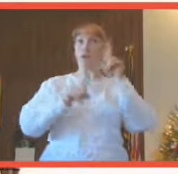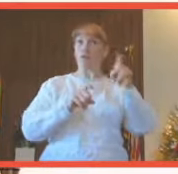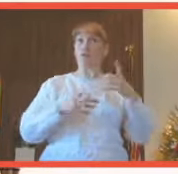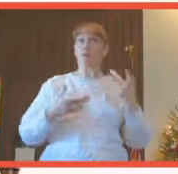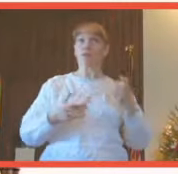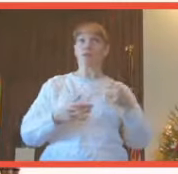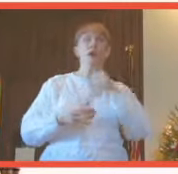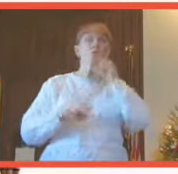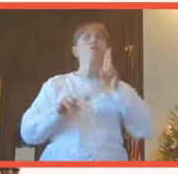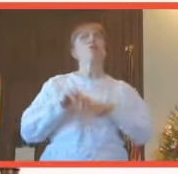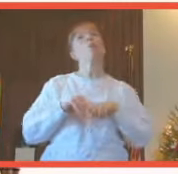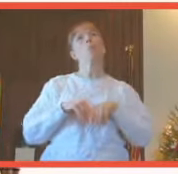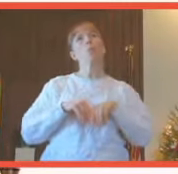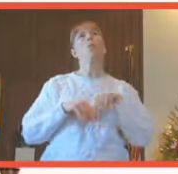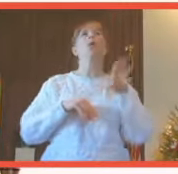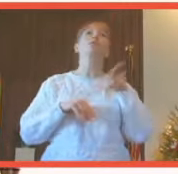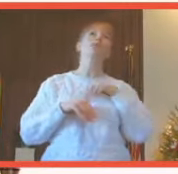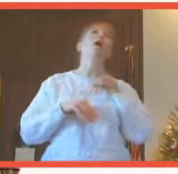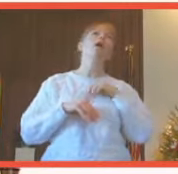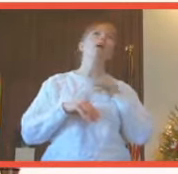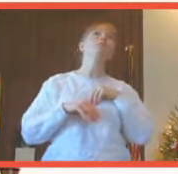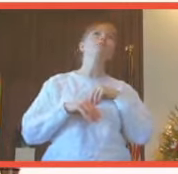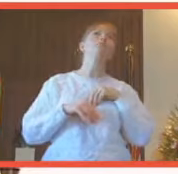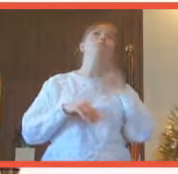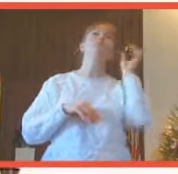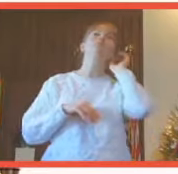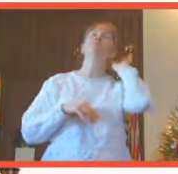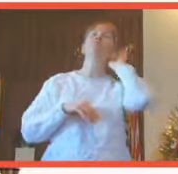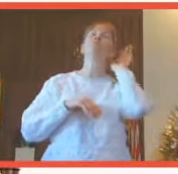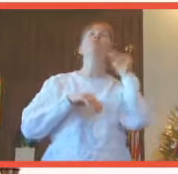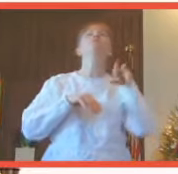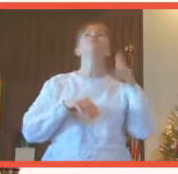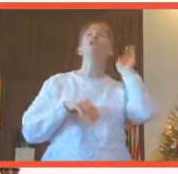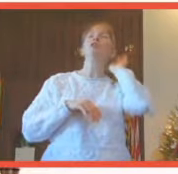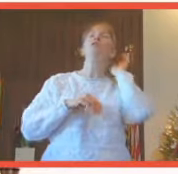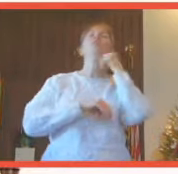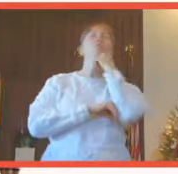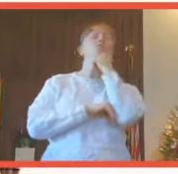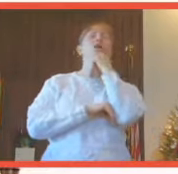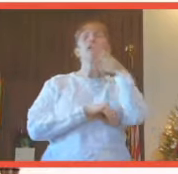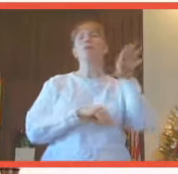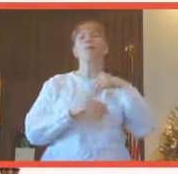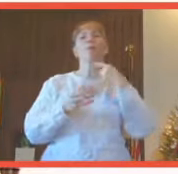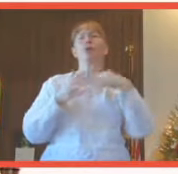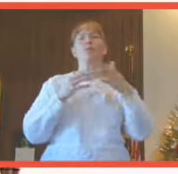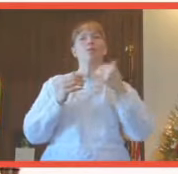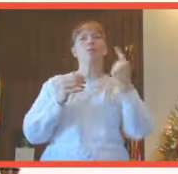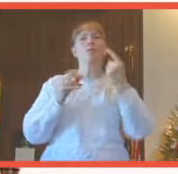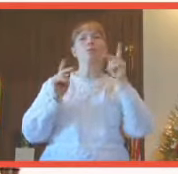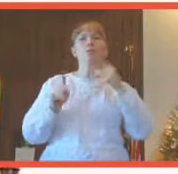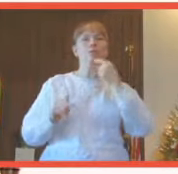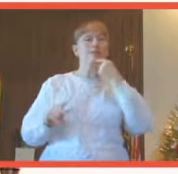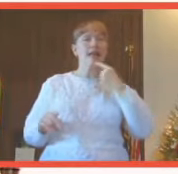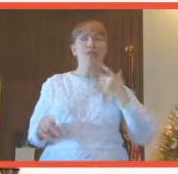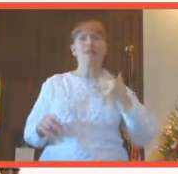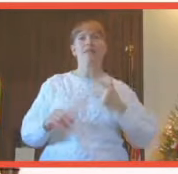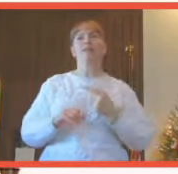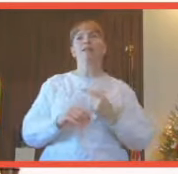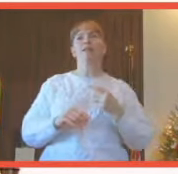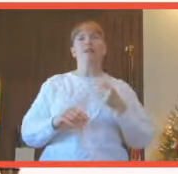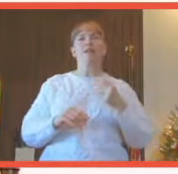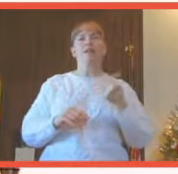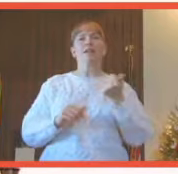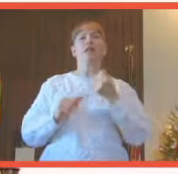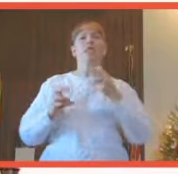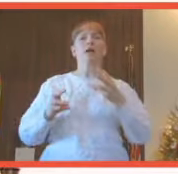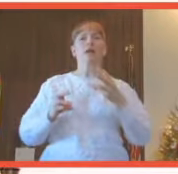Not to sit and accept and listen and hear and take at face value, or literally or